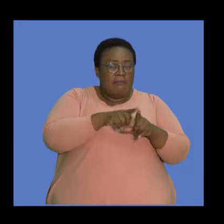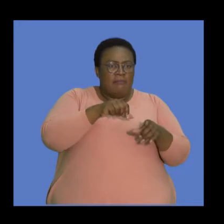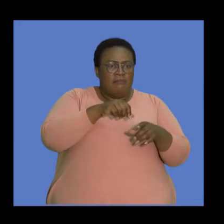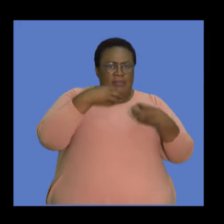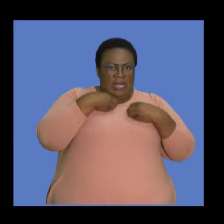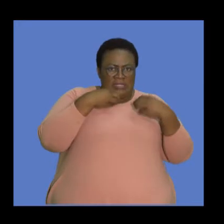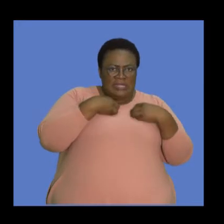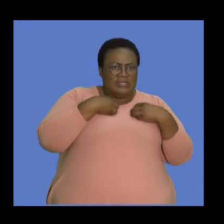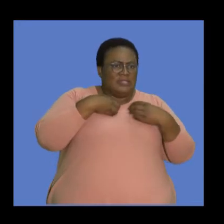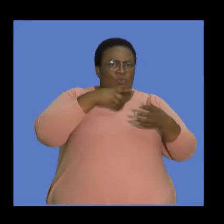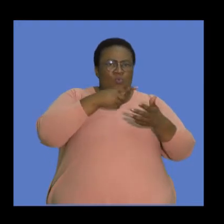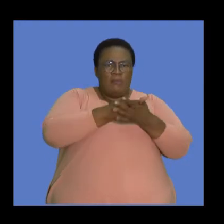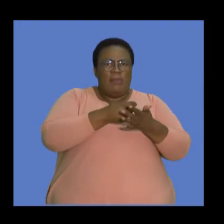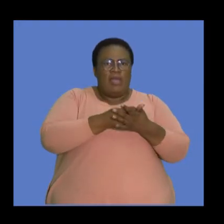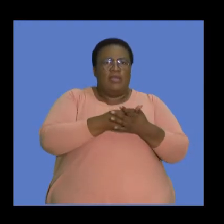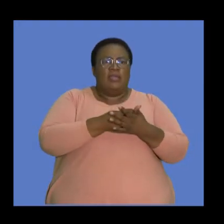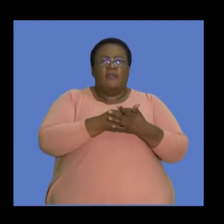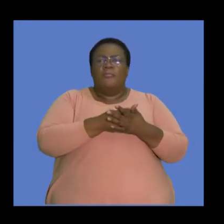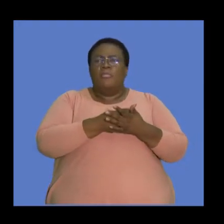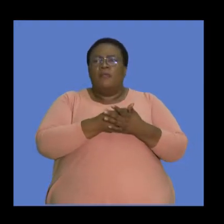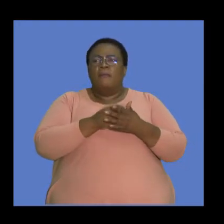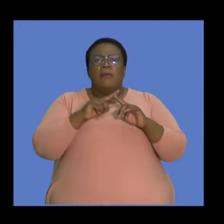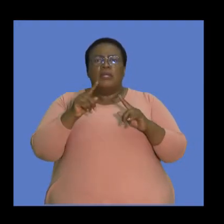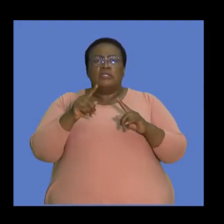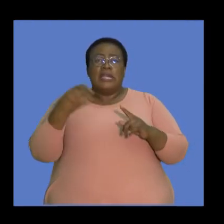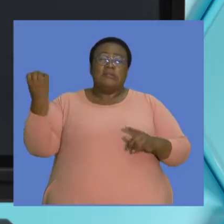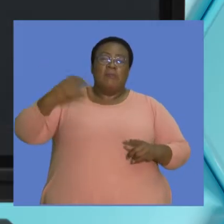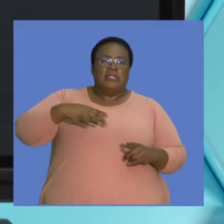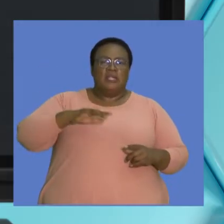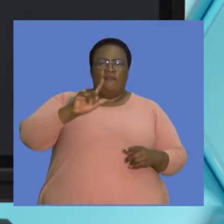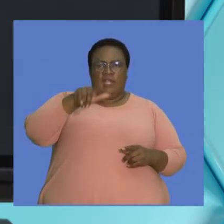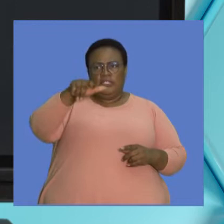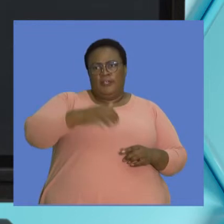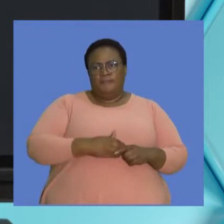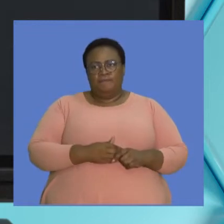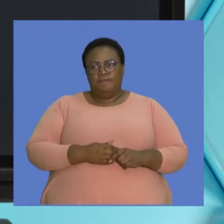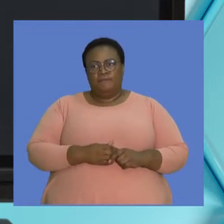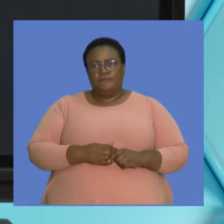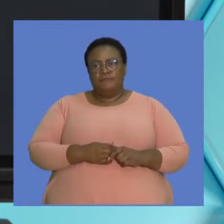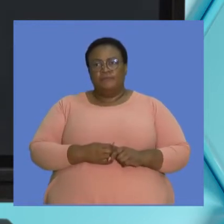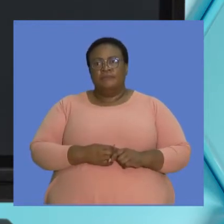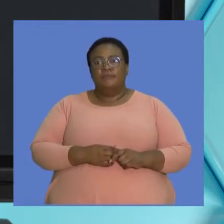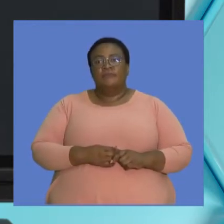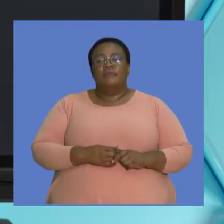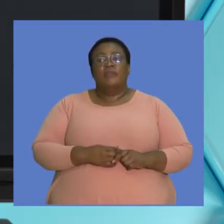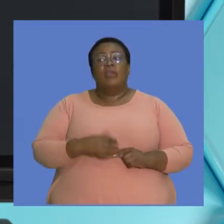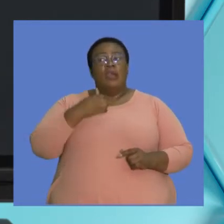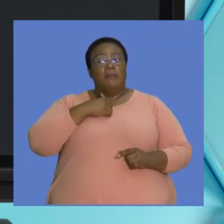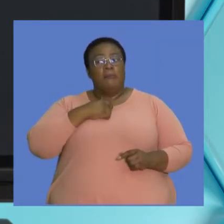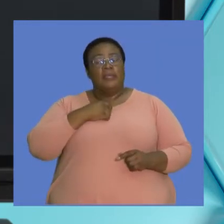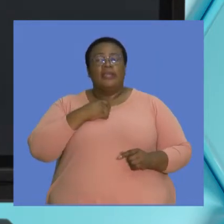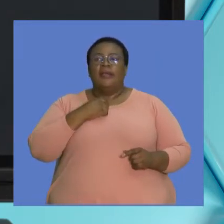Guys, let's just talk about this. Like, guys, okay, I'm a very lover of Audi, right?